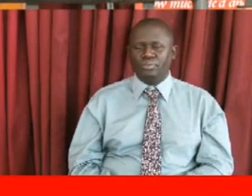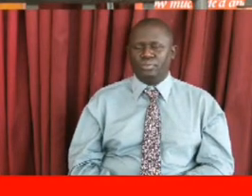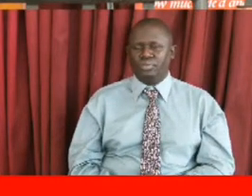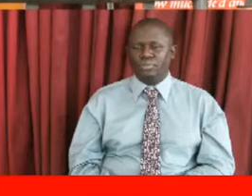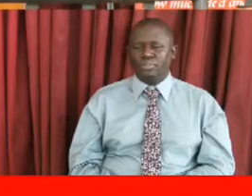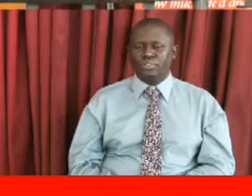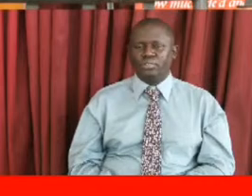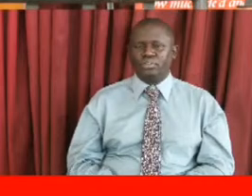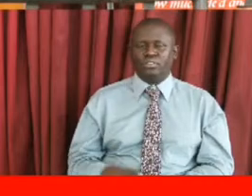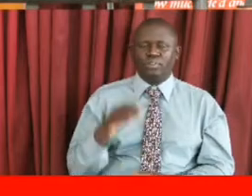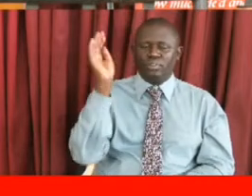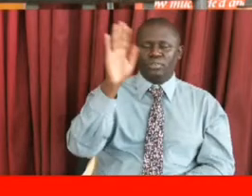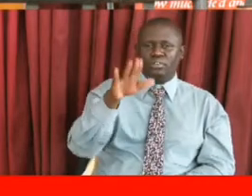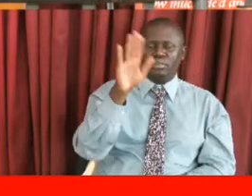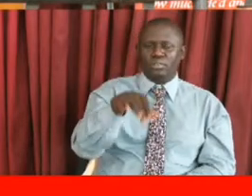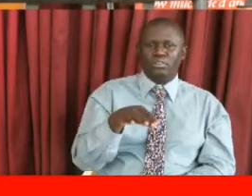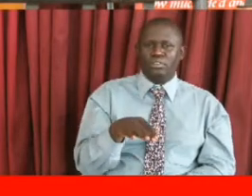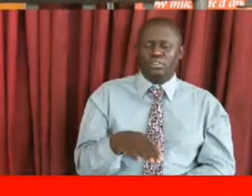be